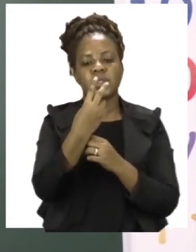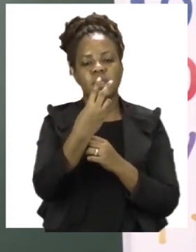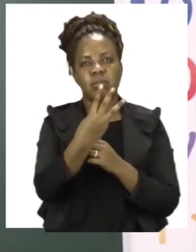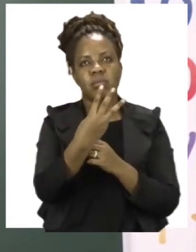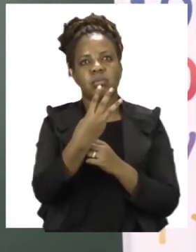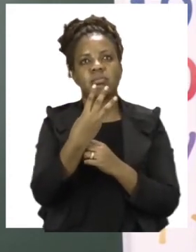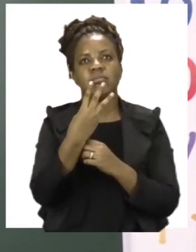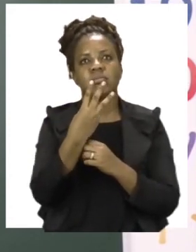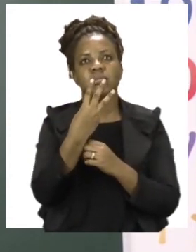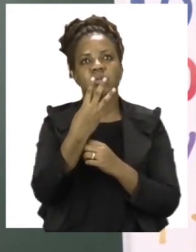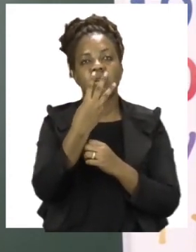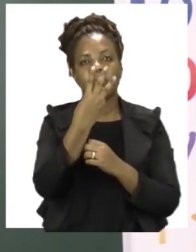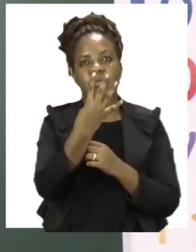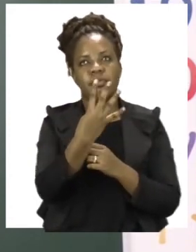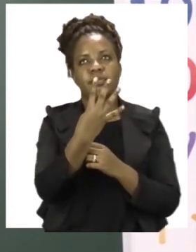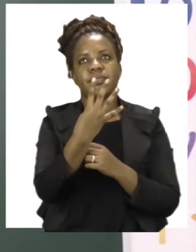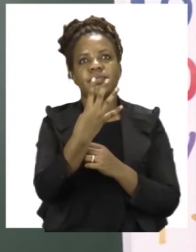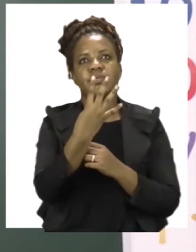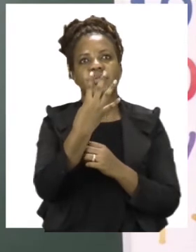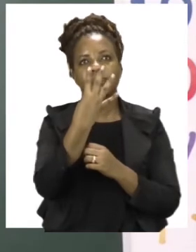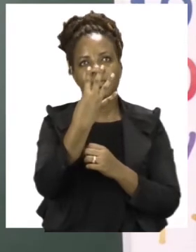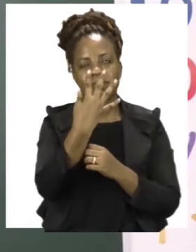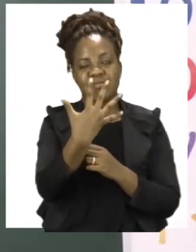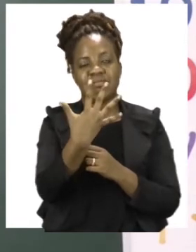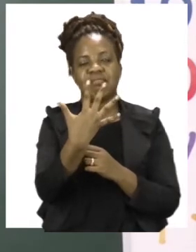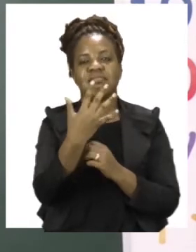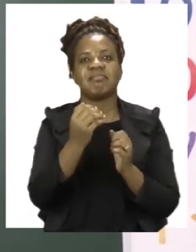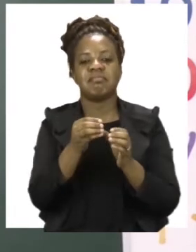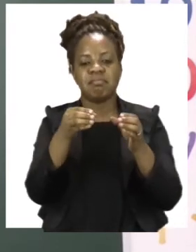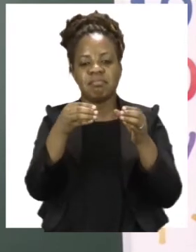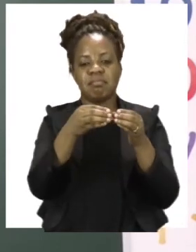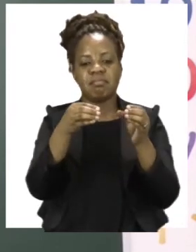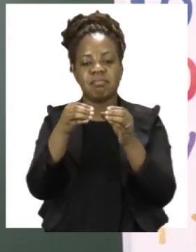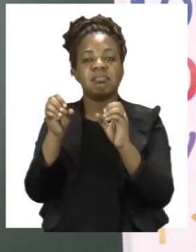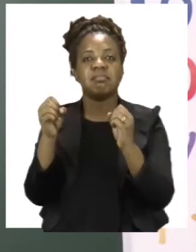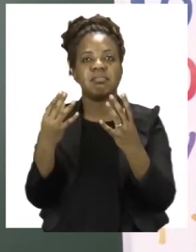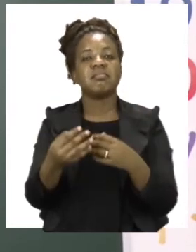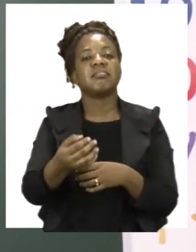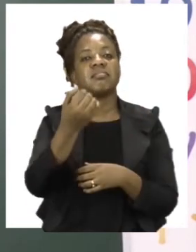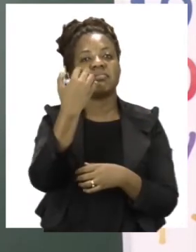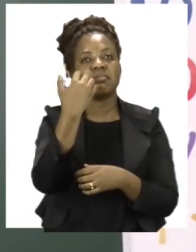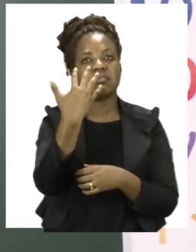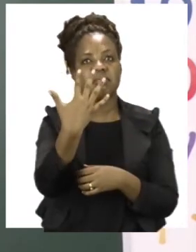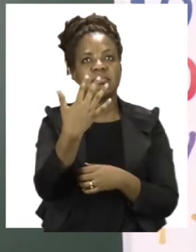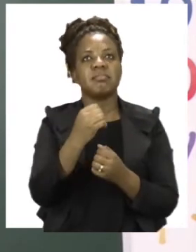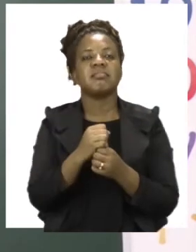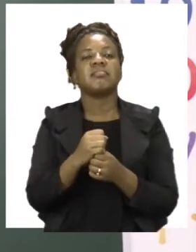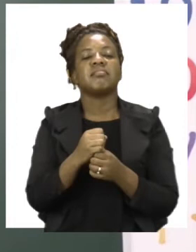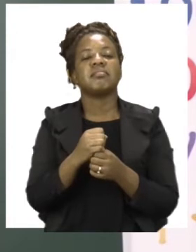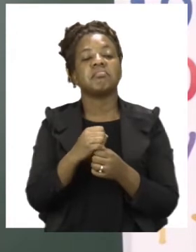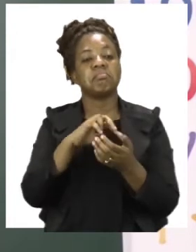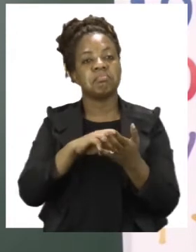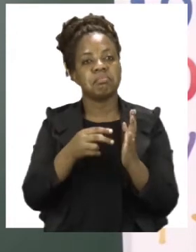3, 4, 5. So we now have our answer, which